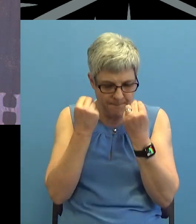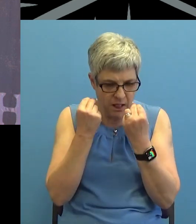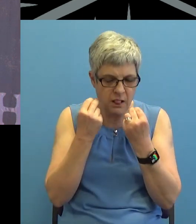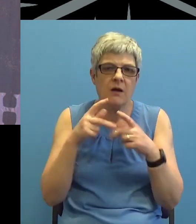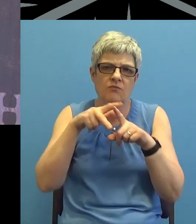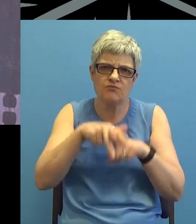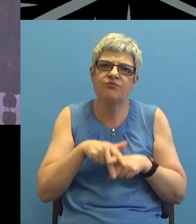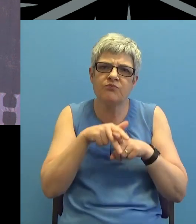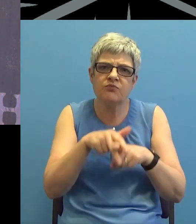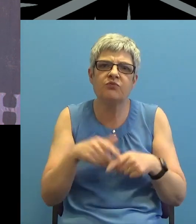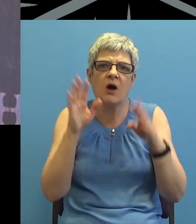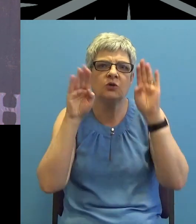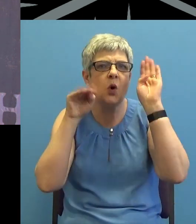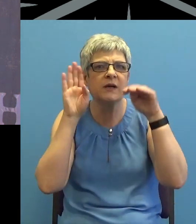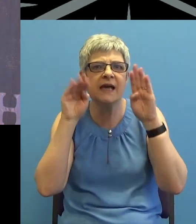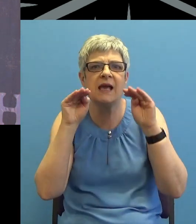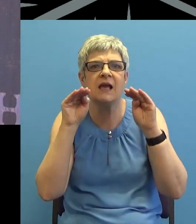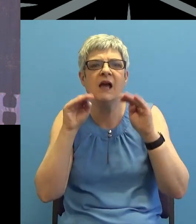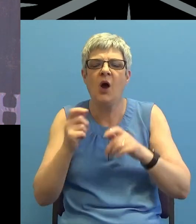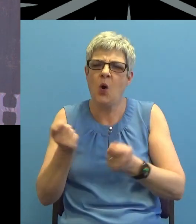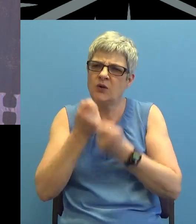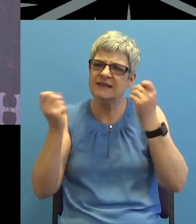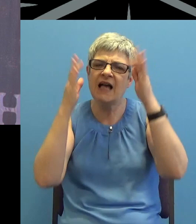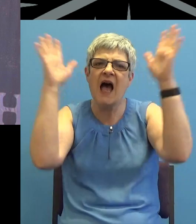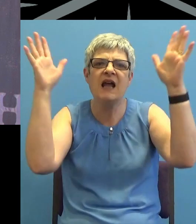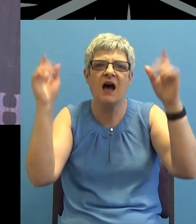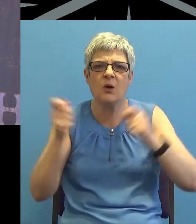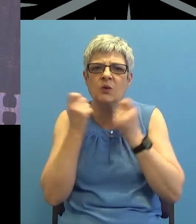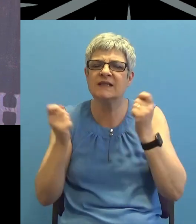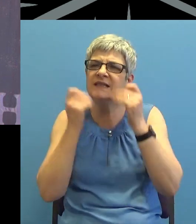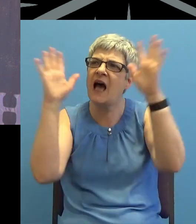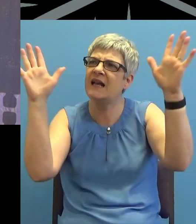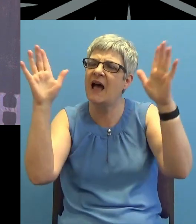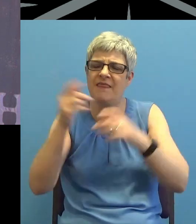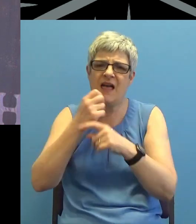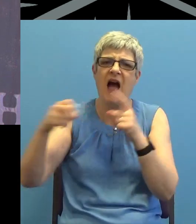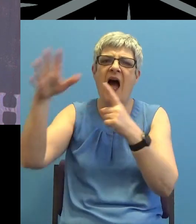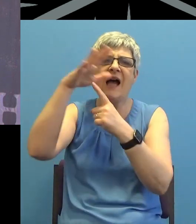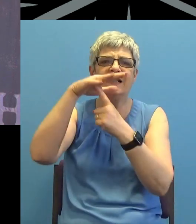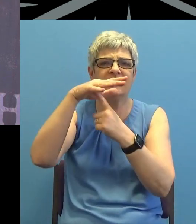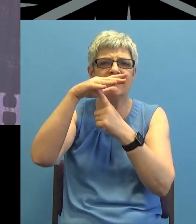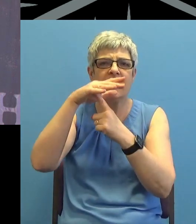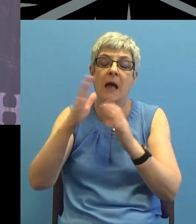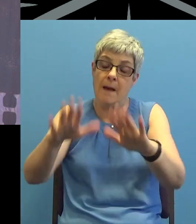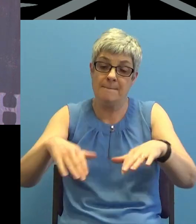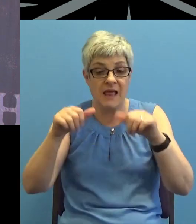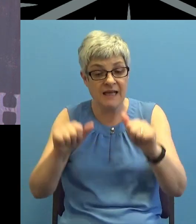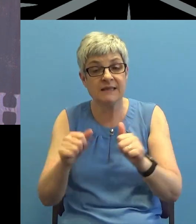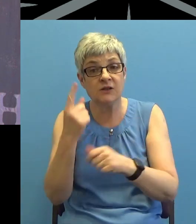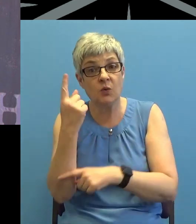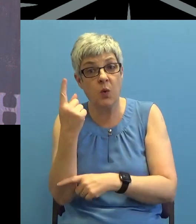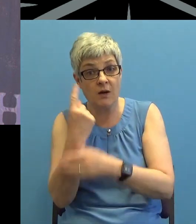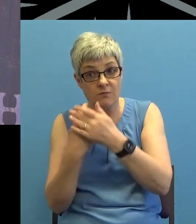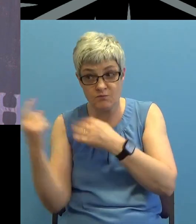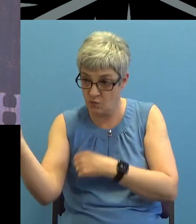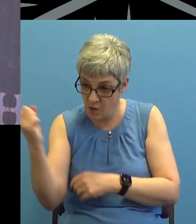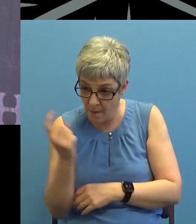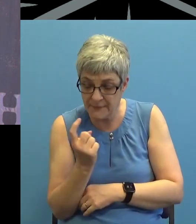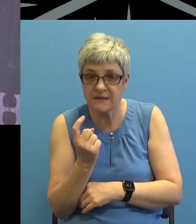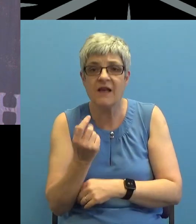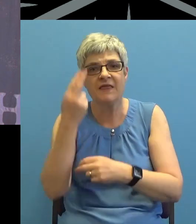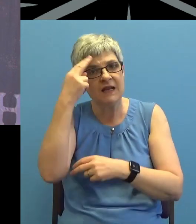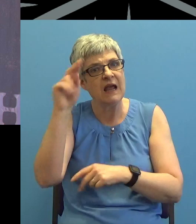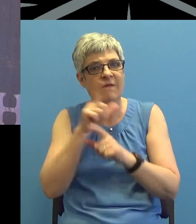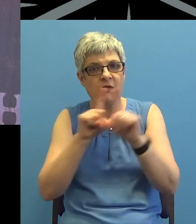on a donkey. Hosanna, Hosanna in the highest. Blessed is the one who comes in the name of the